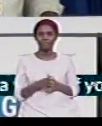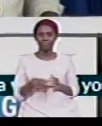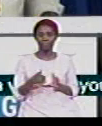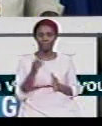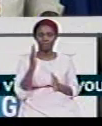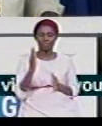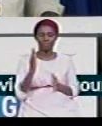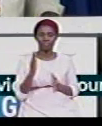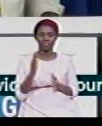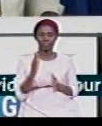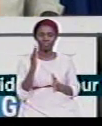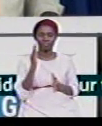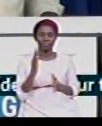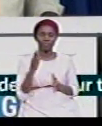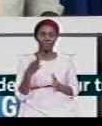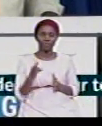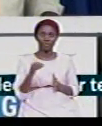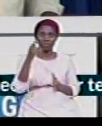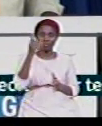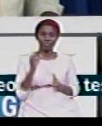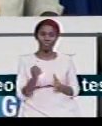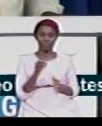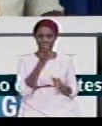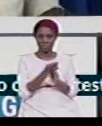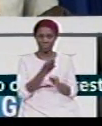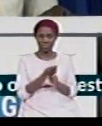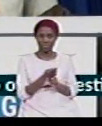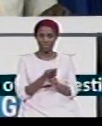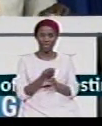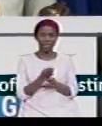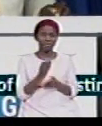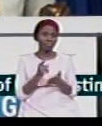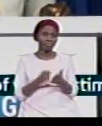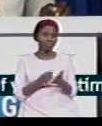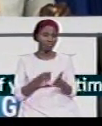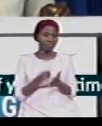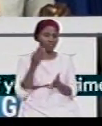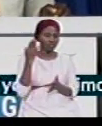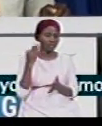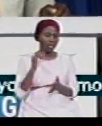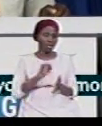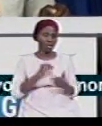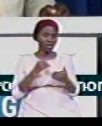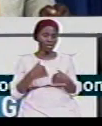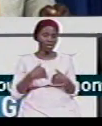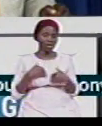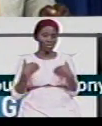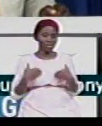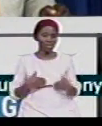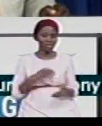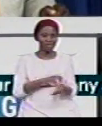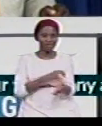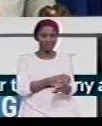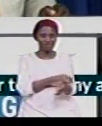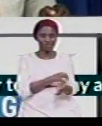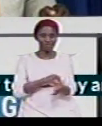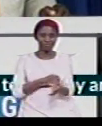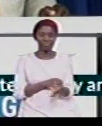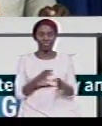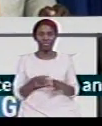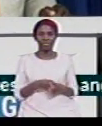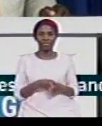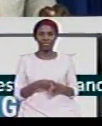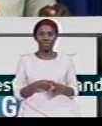my life. Sometimes ago, I had body itching, especially after taking my bath. At the time, they told me it was